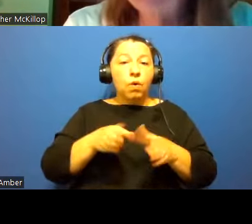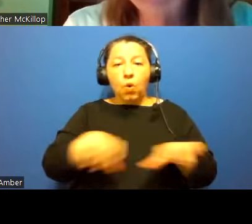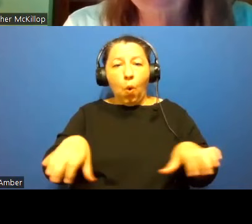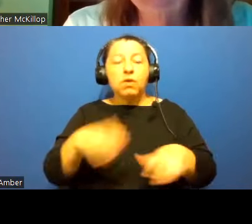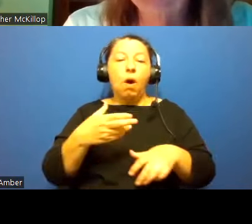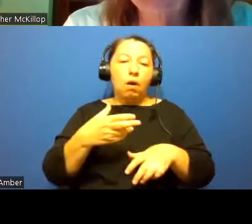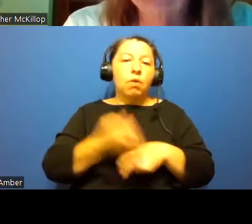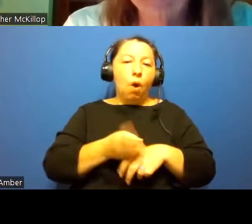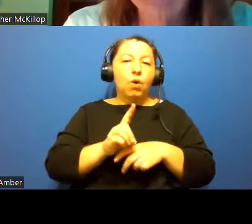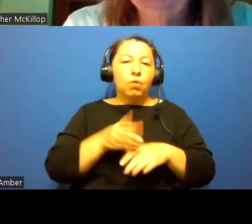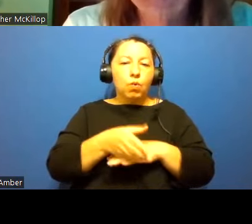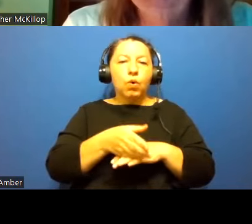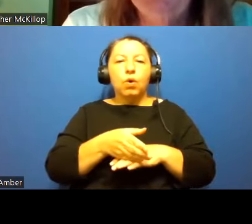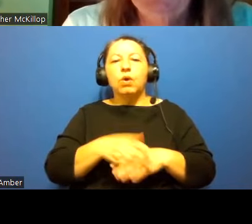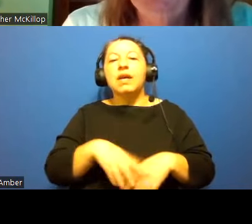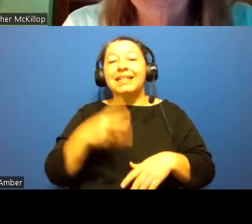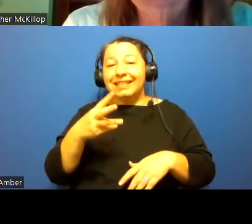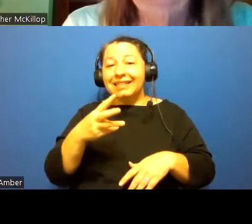and wedges at some of our sites.